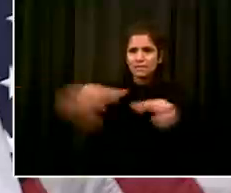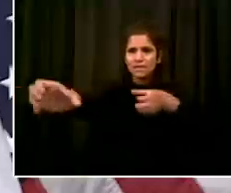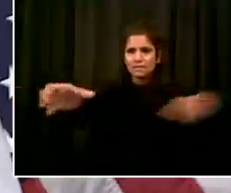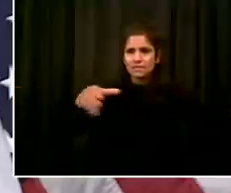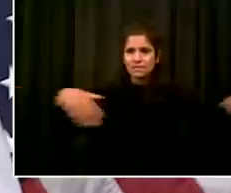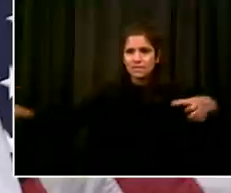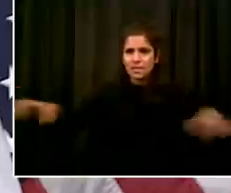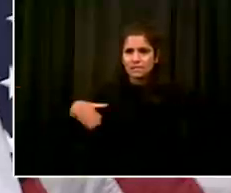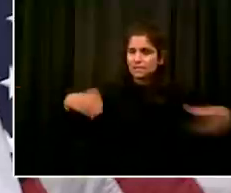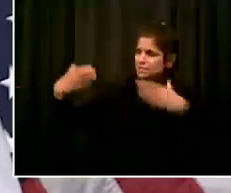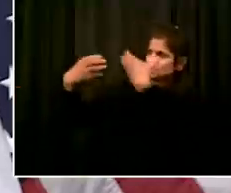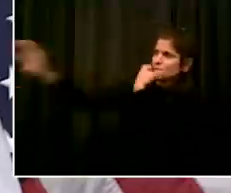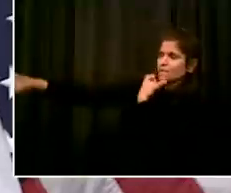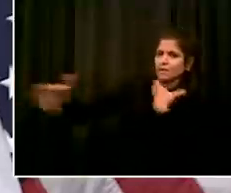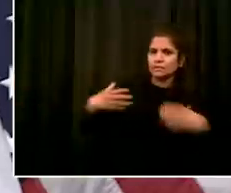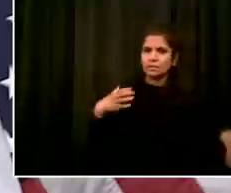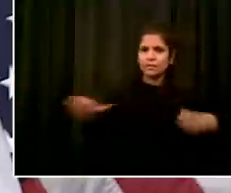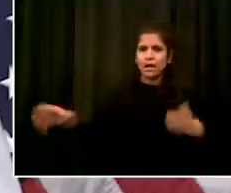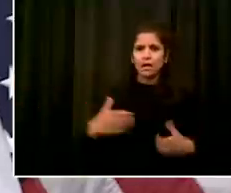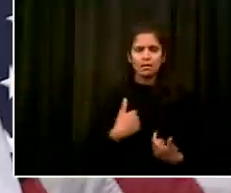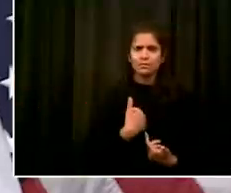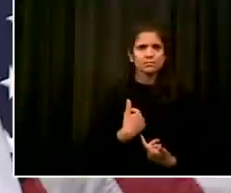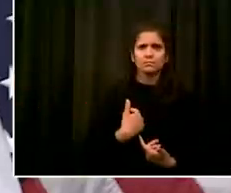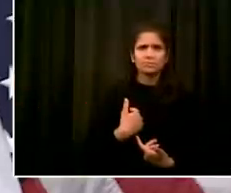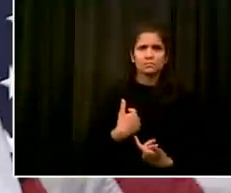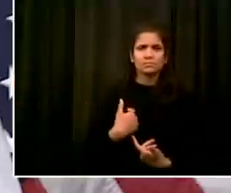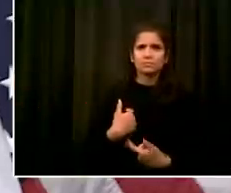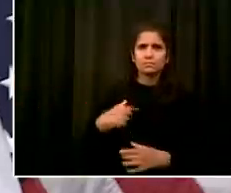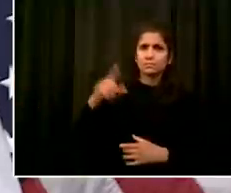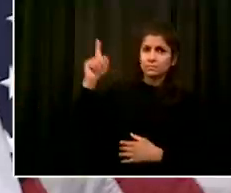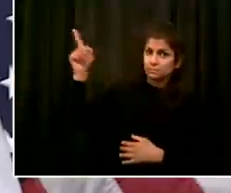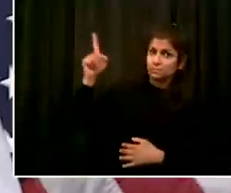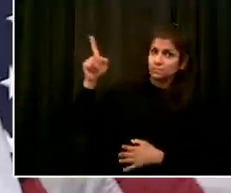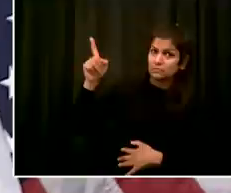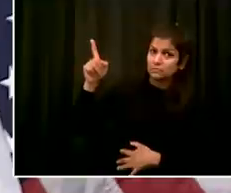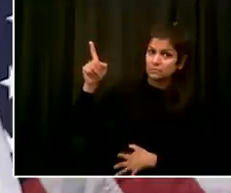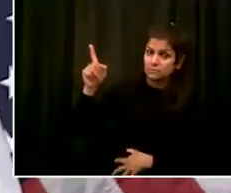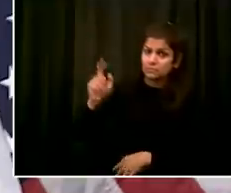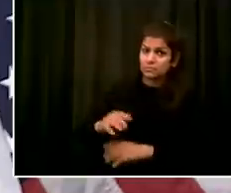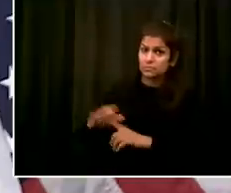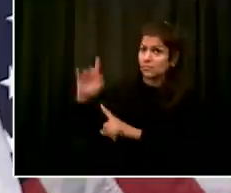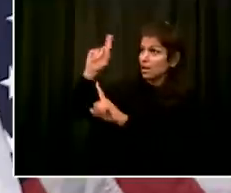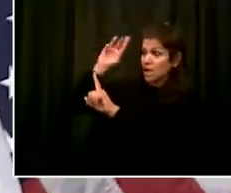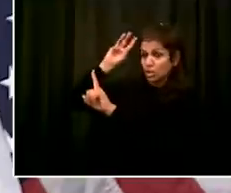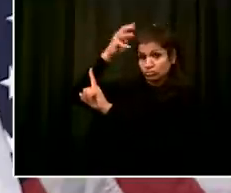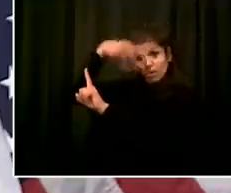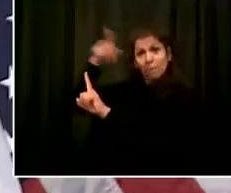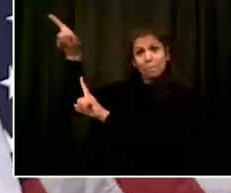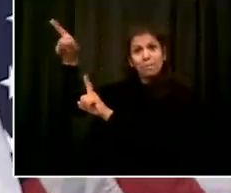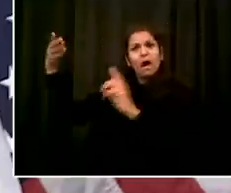people because they were young black people. That's the reality. He has been